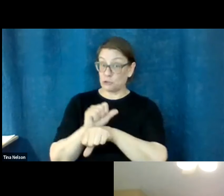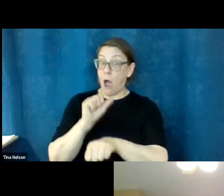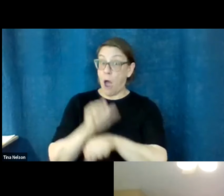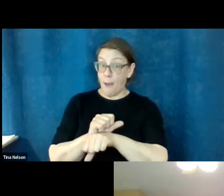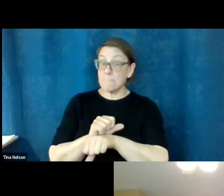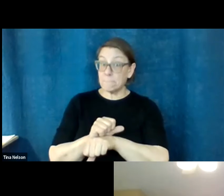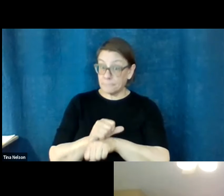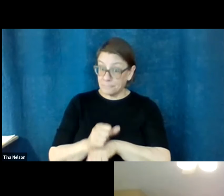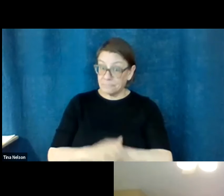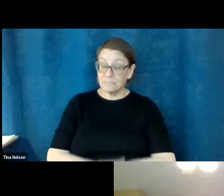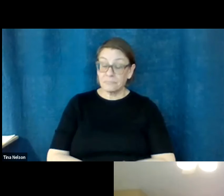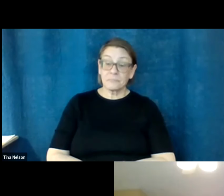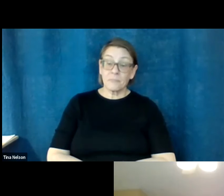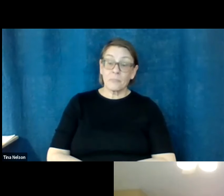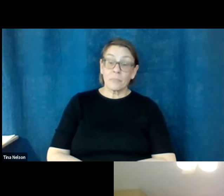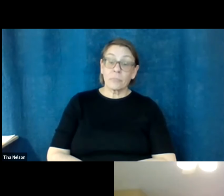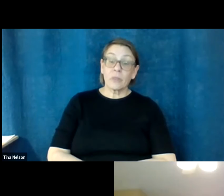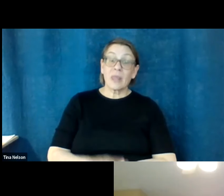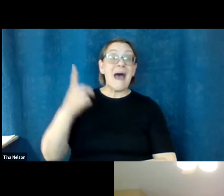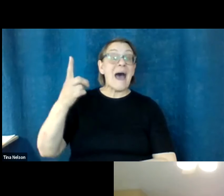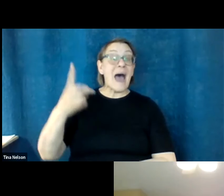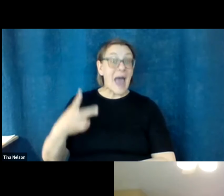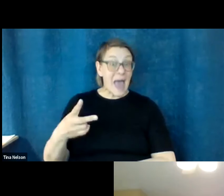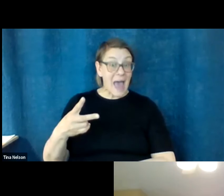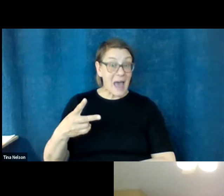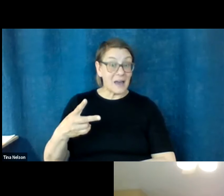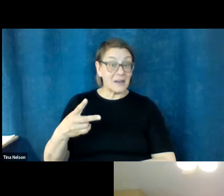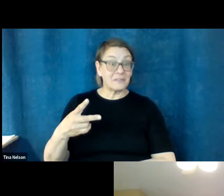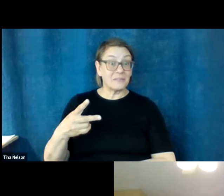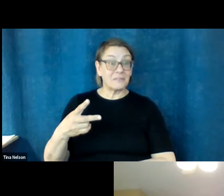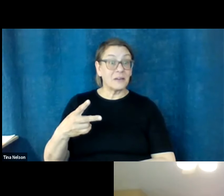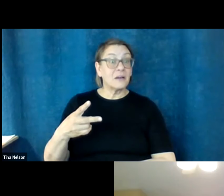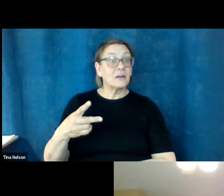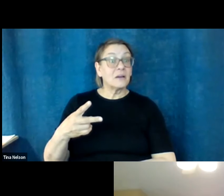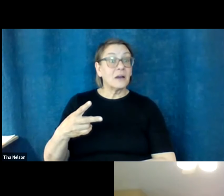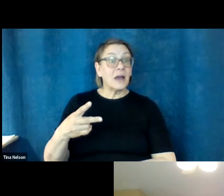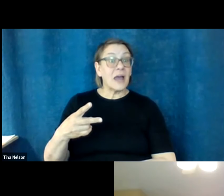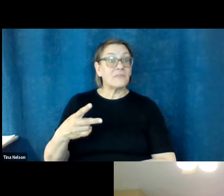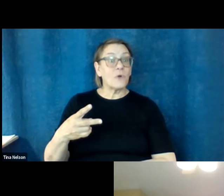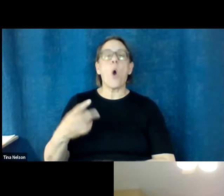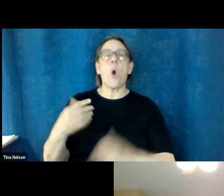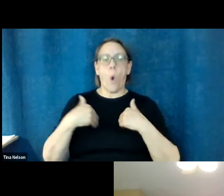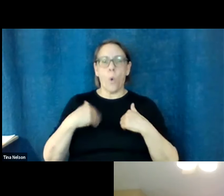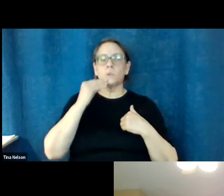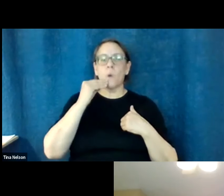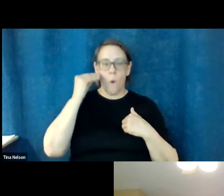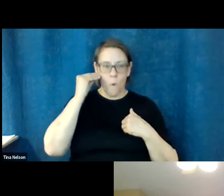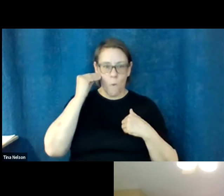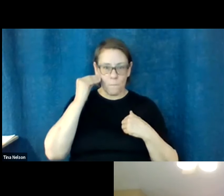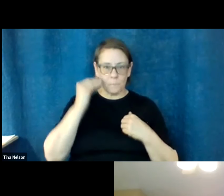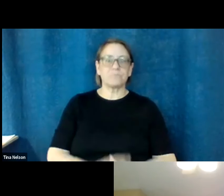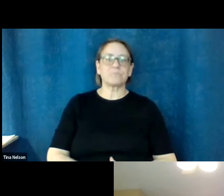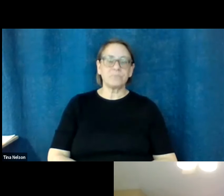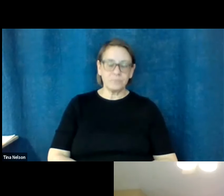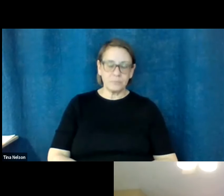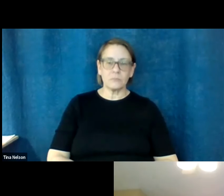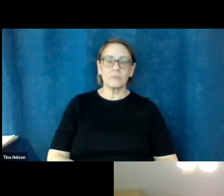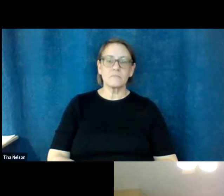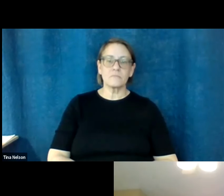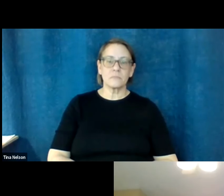employed. Half of the sample owned a home. In terms of